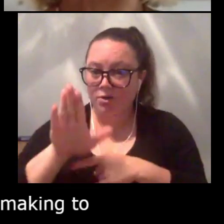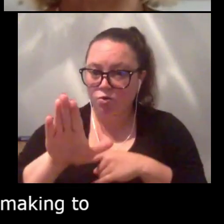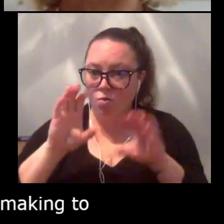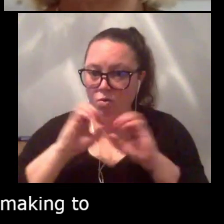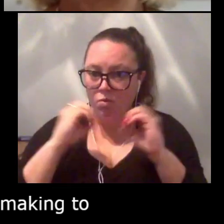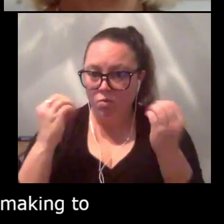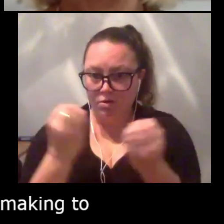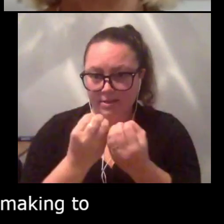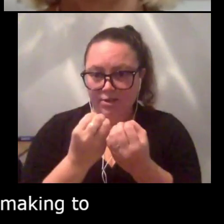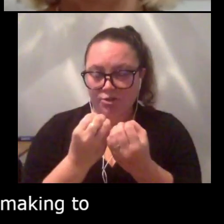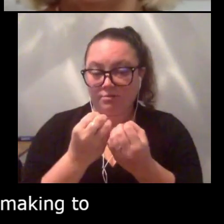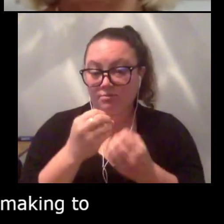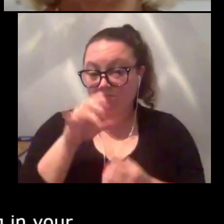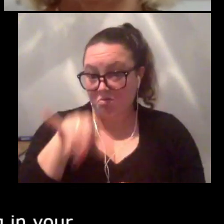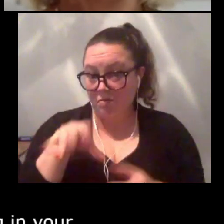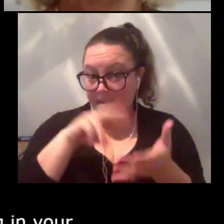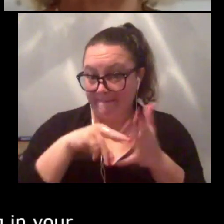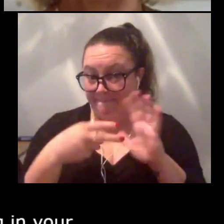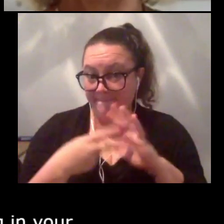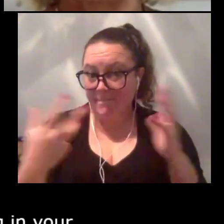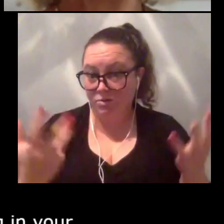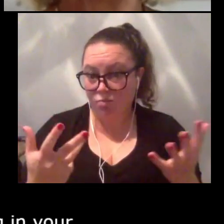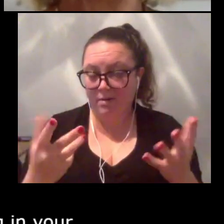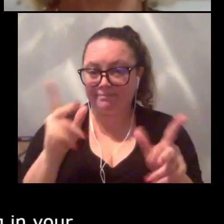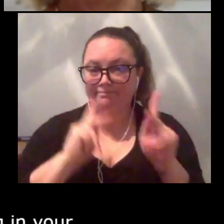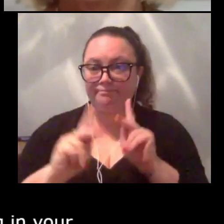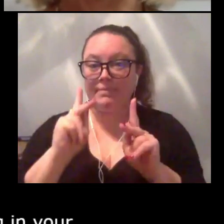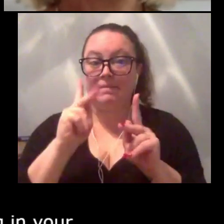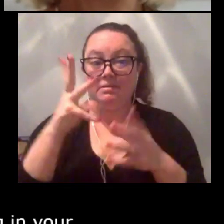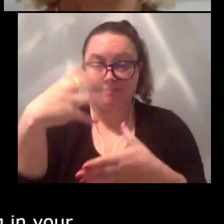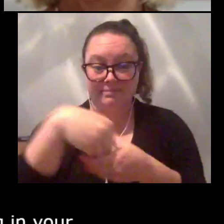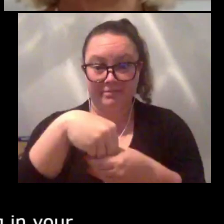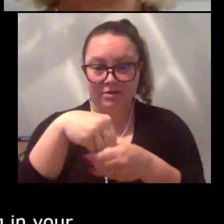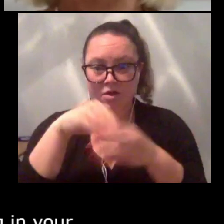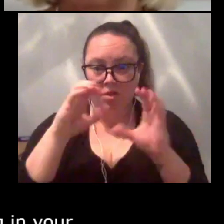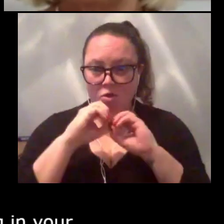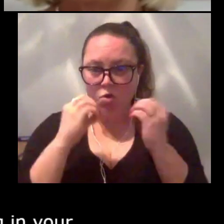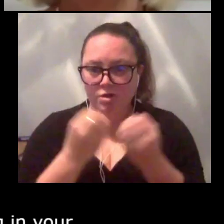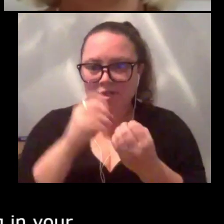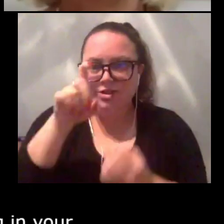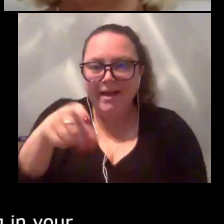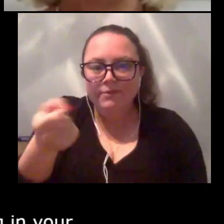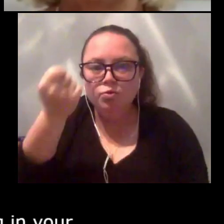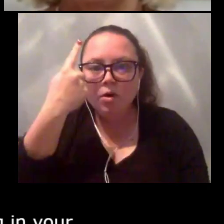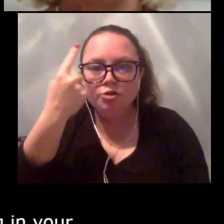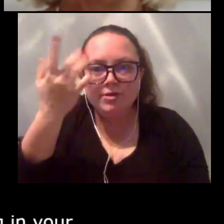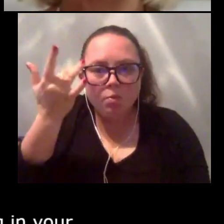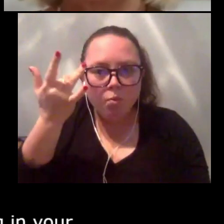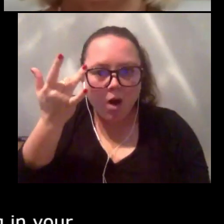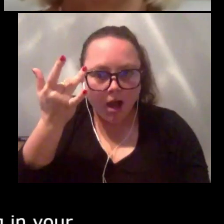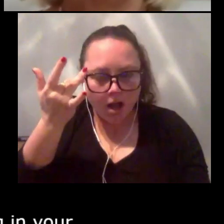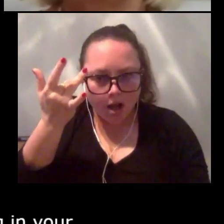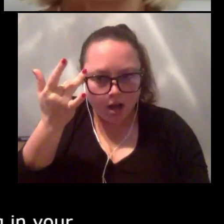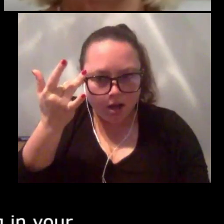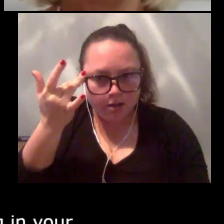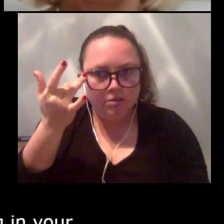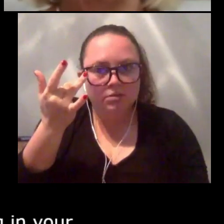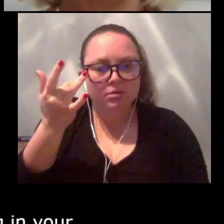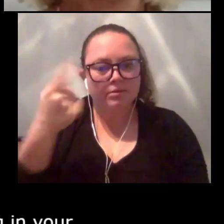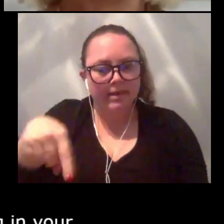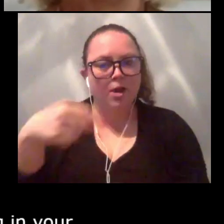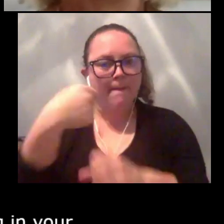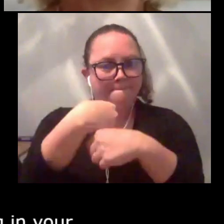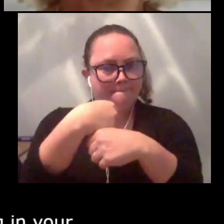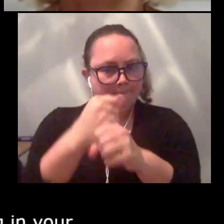that people in the organization understand why they are making a